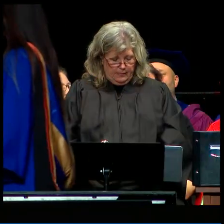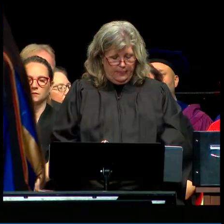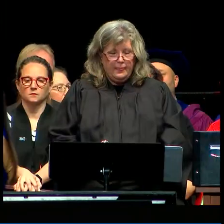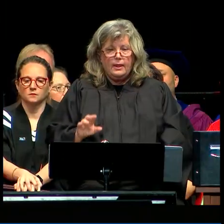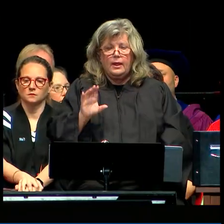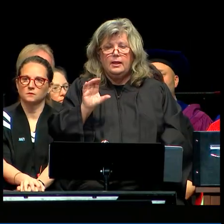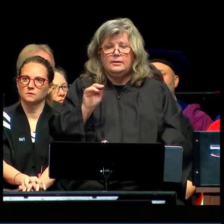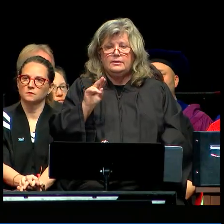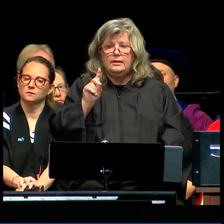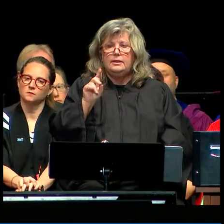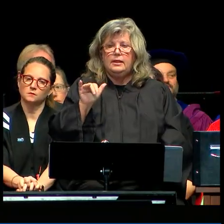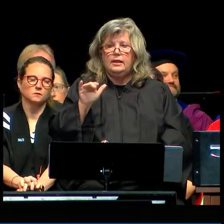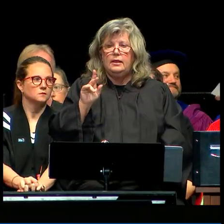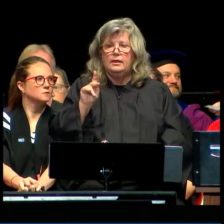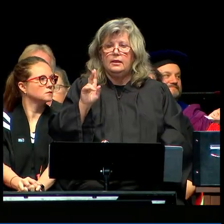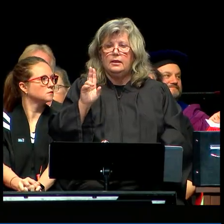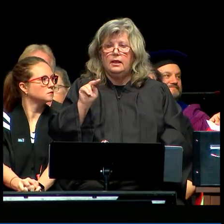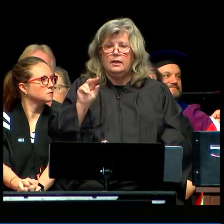Cindy Kung.